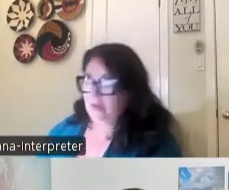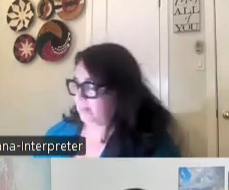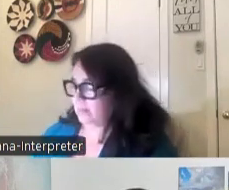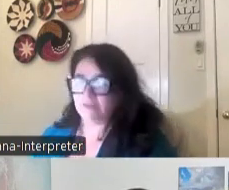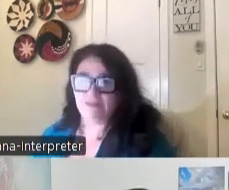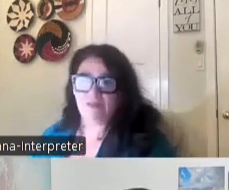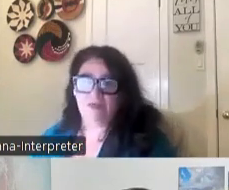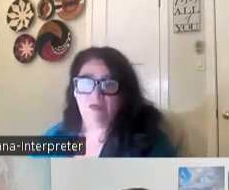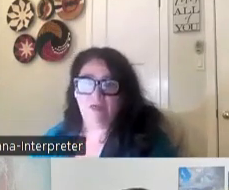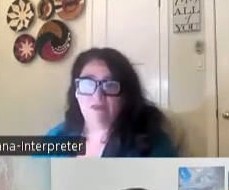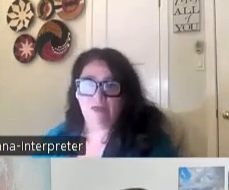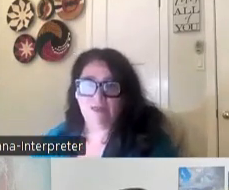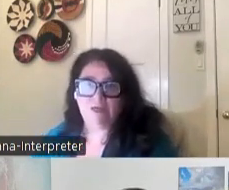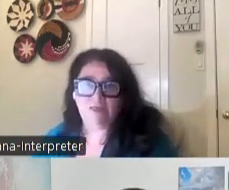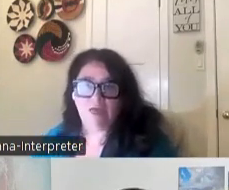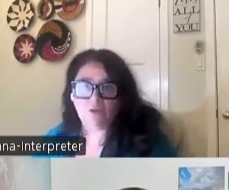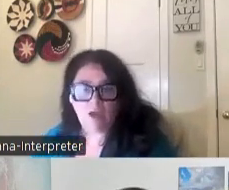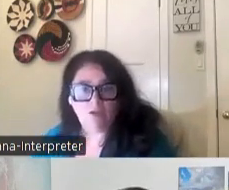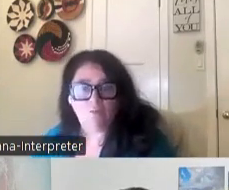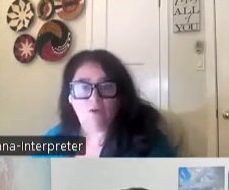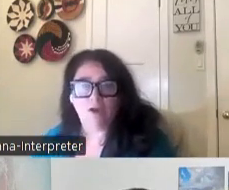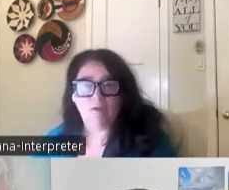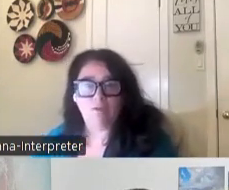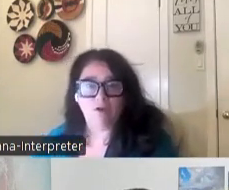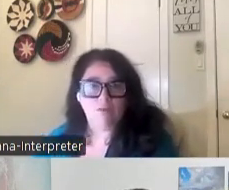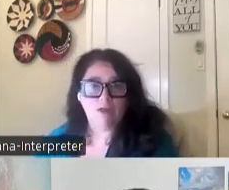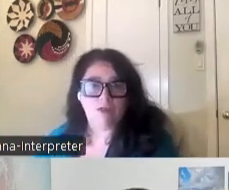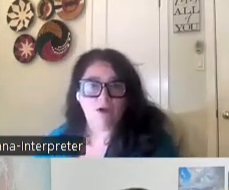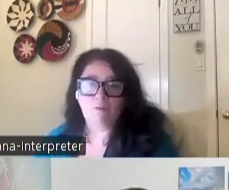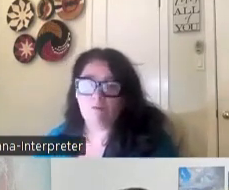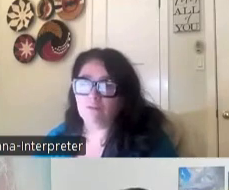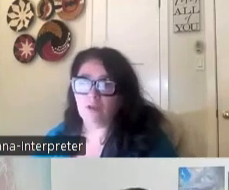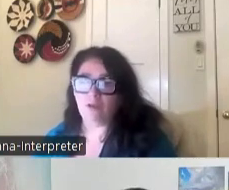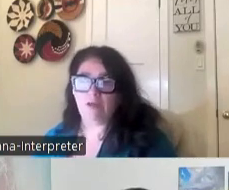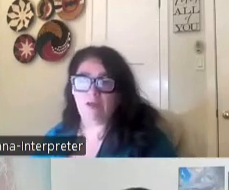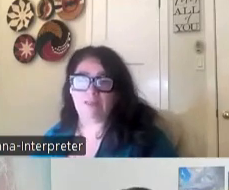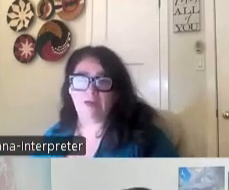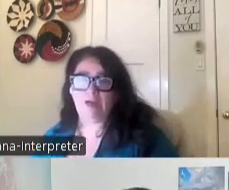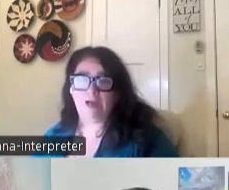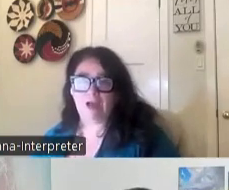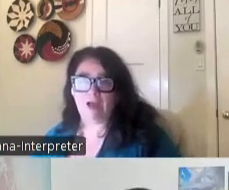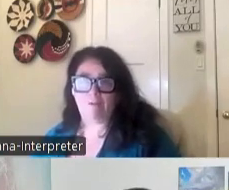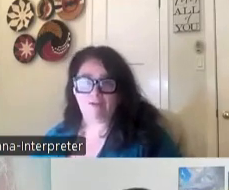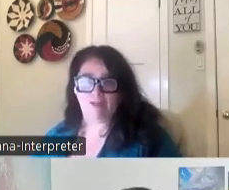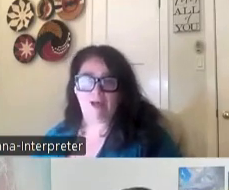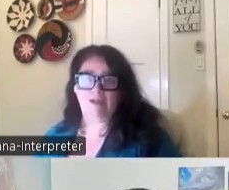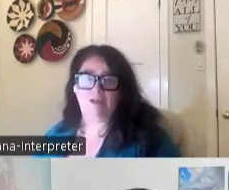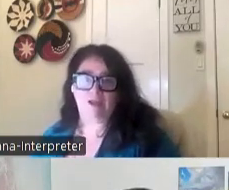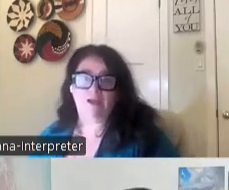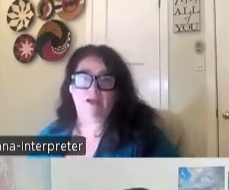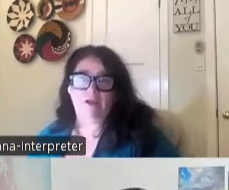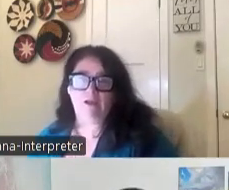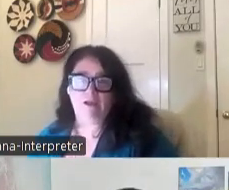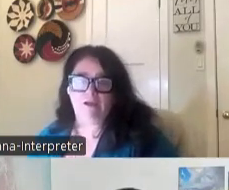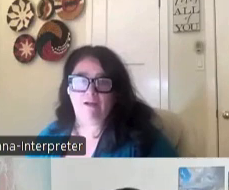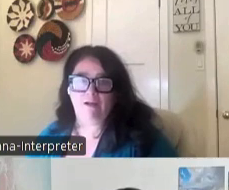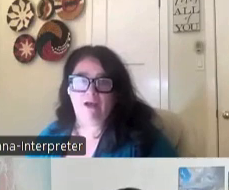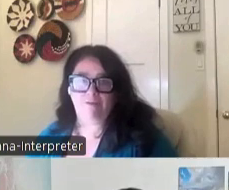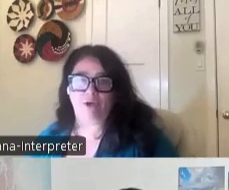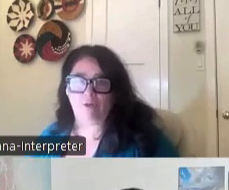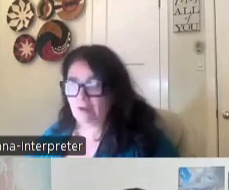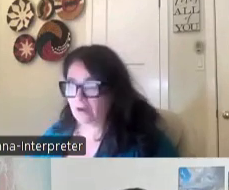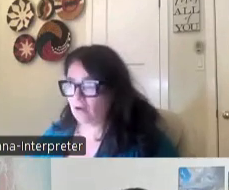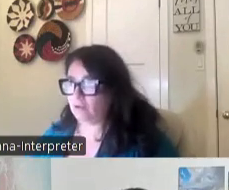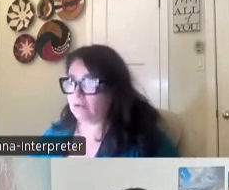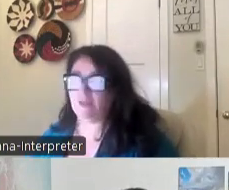greater capacity to generate increasingly extreme downpours because there is literally more water in the air that can potentially